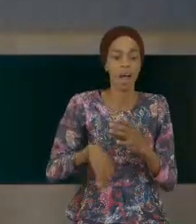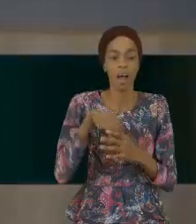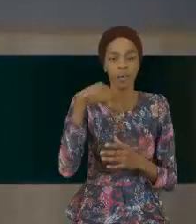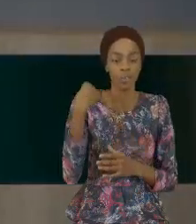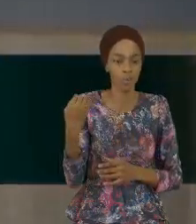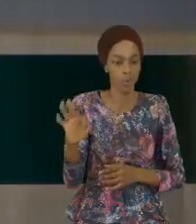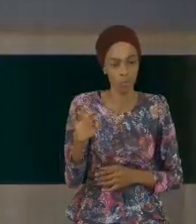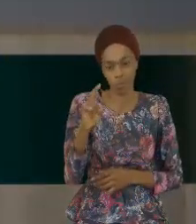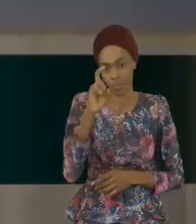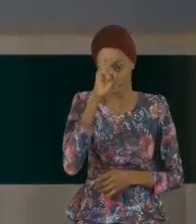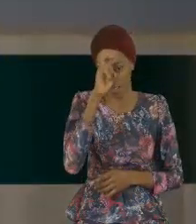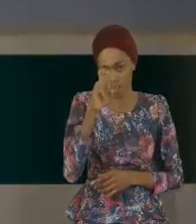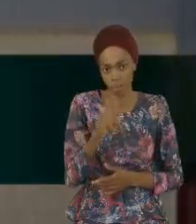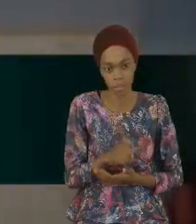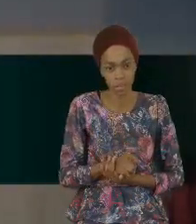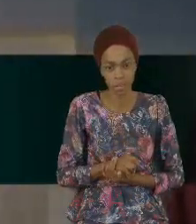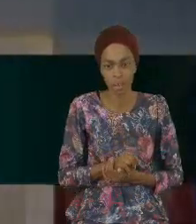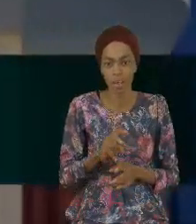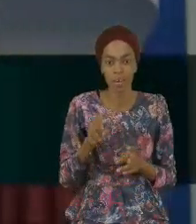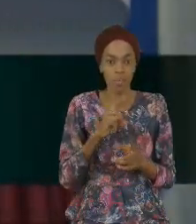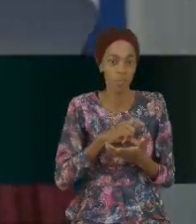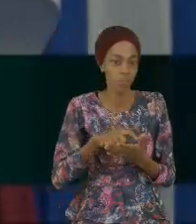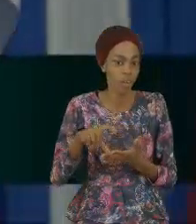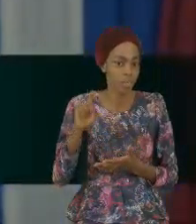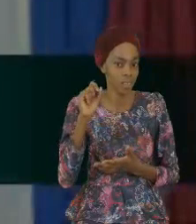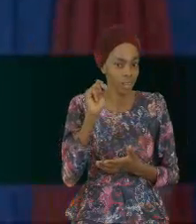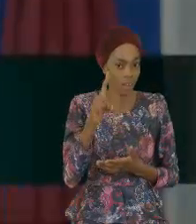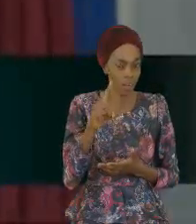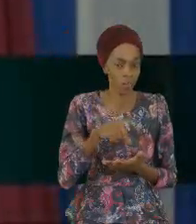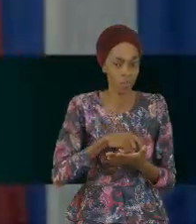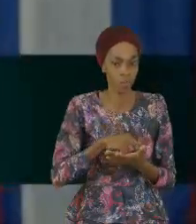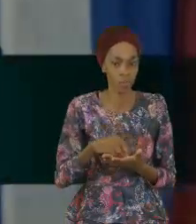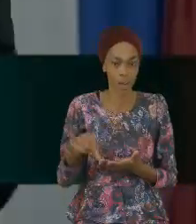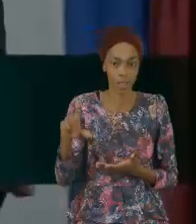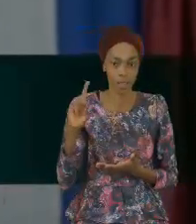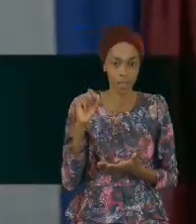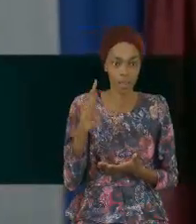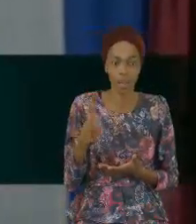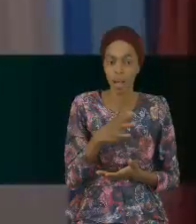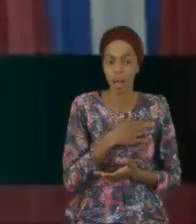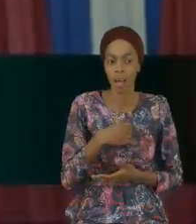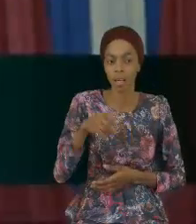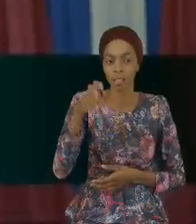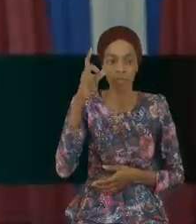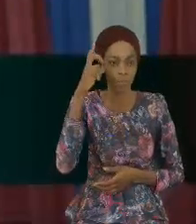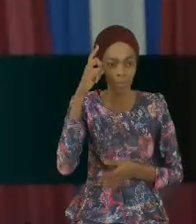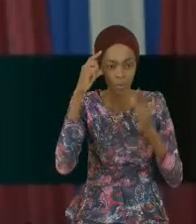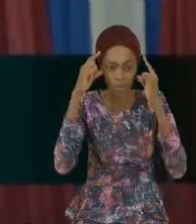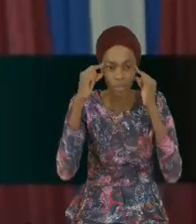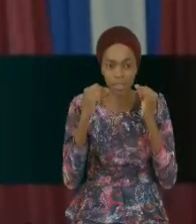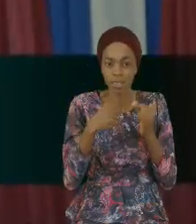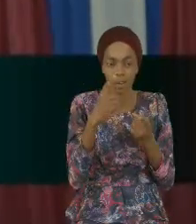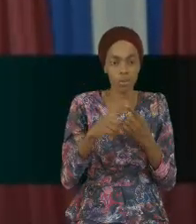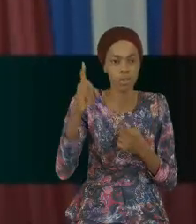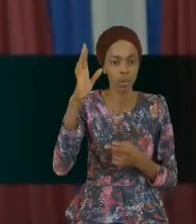of Egypt. Look at verse 11. In verse 11, and Moses said unto God,